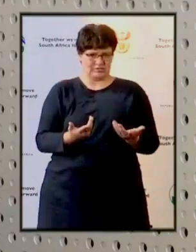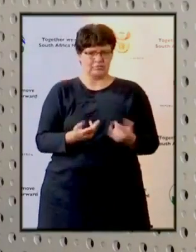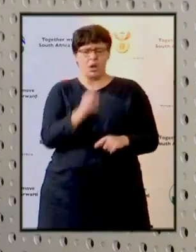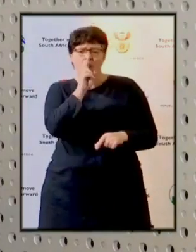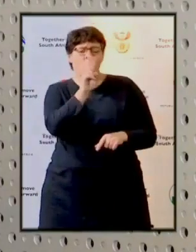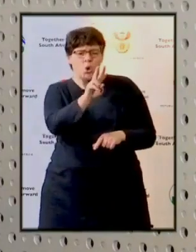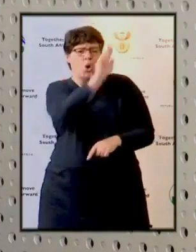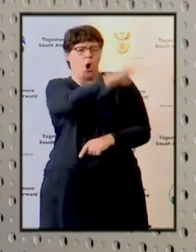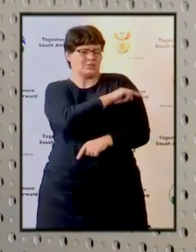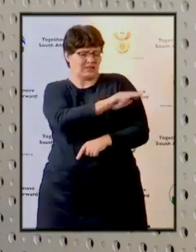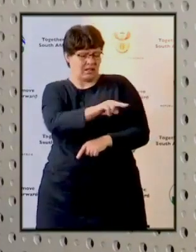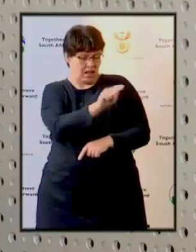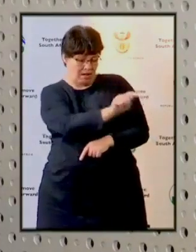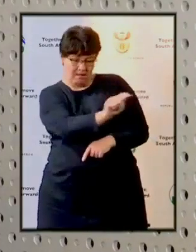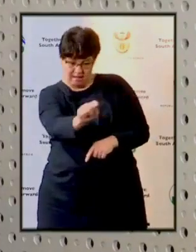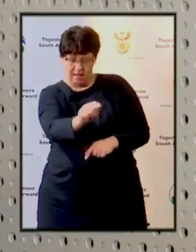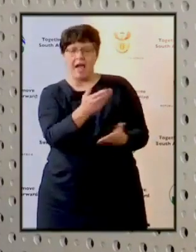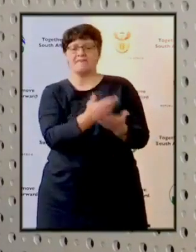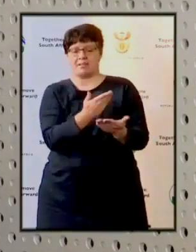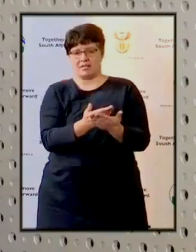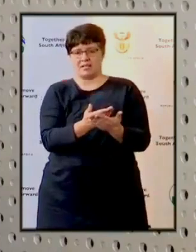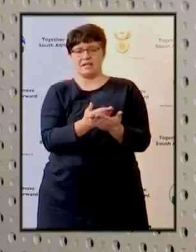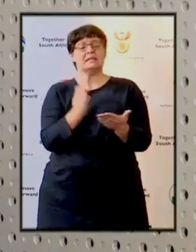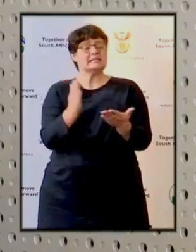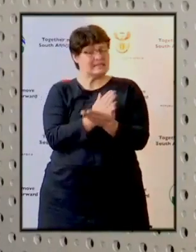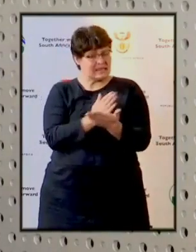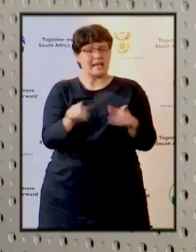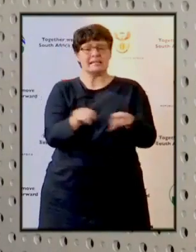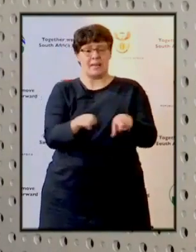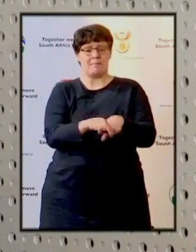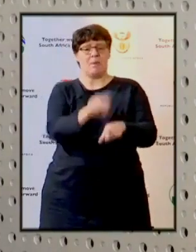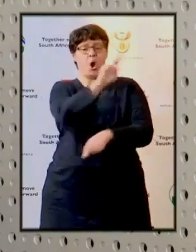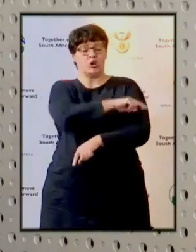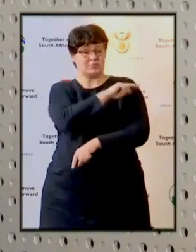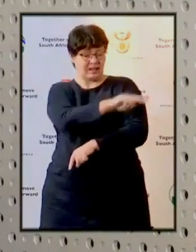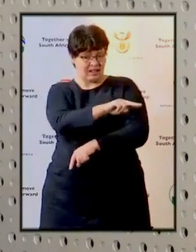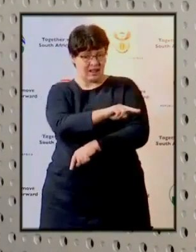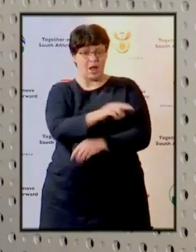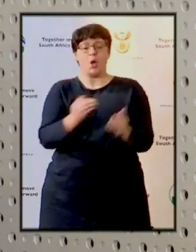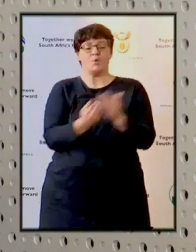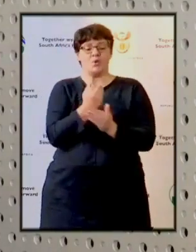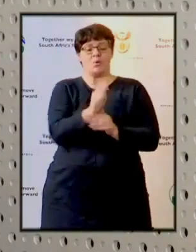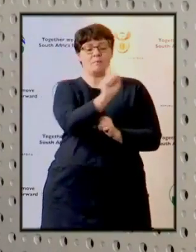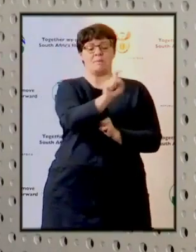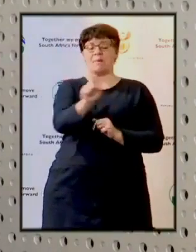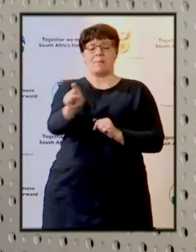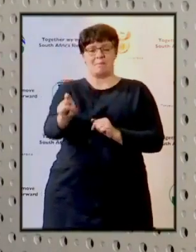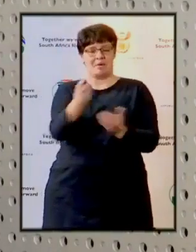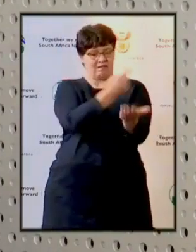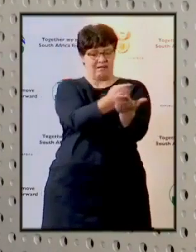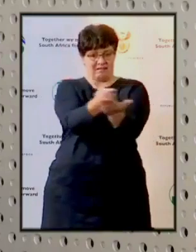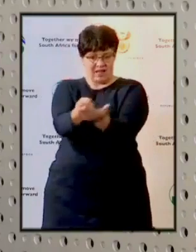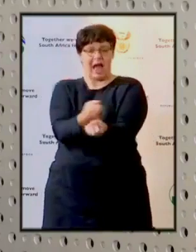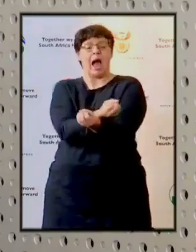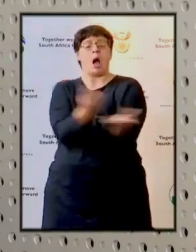beds we have available, including new hospital beds that we are able to put into field hospitals and so on. We